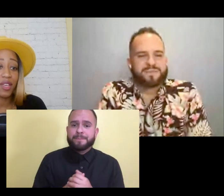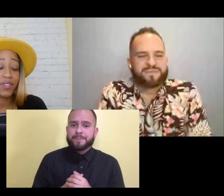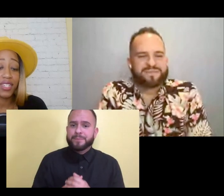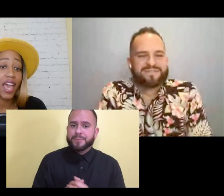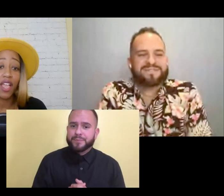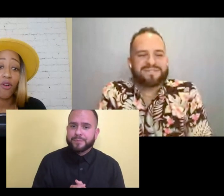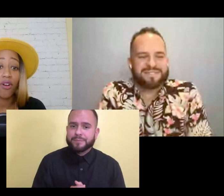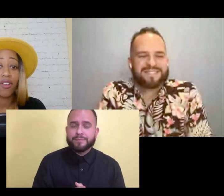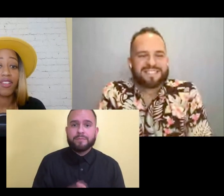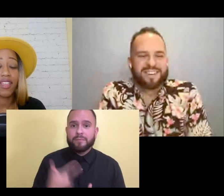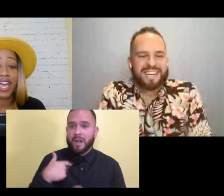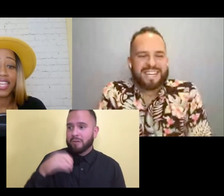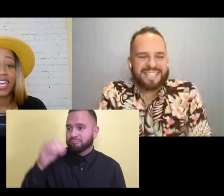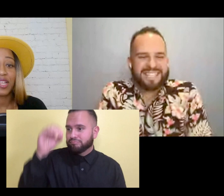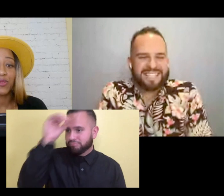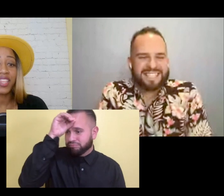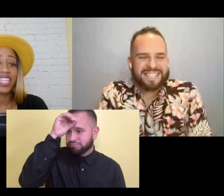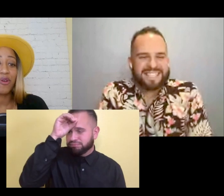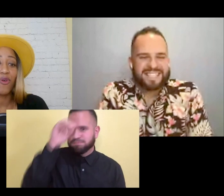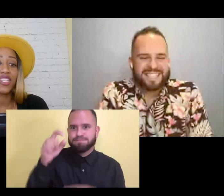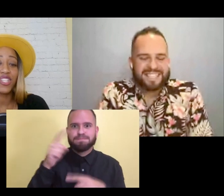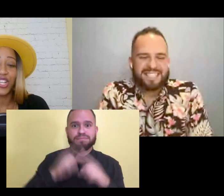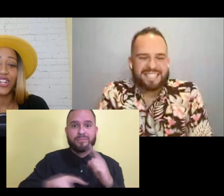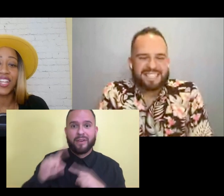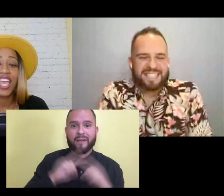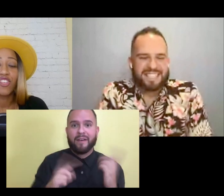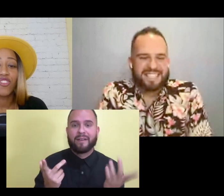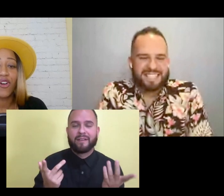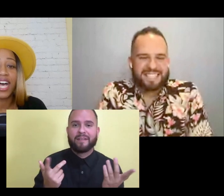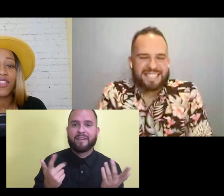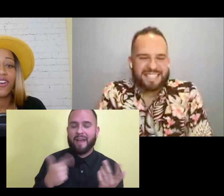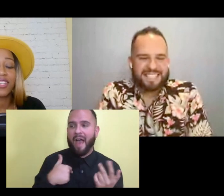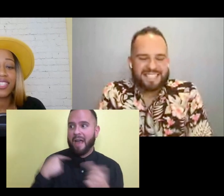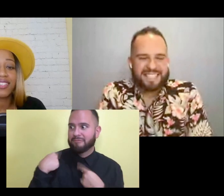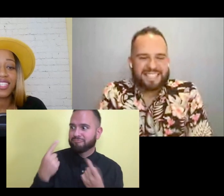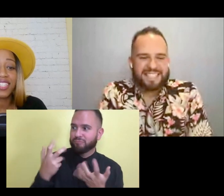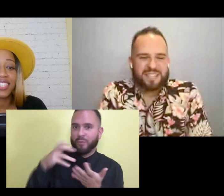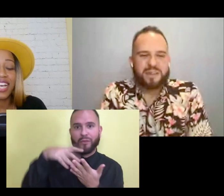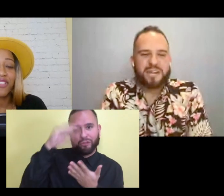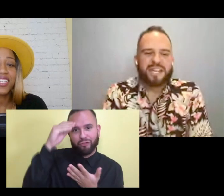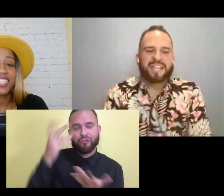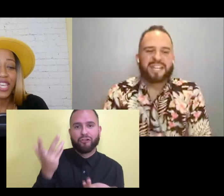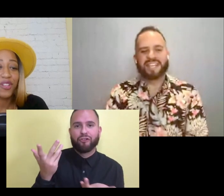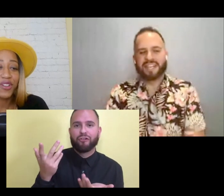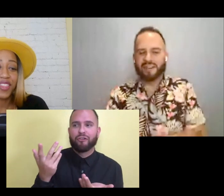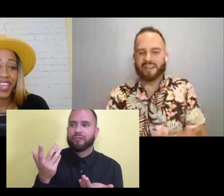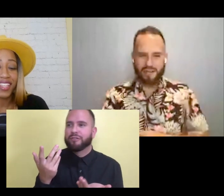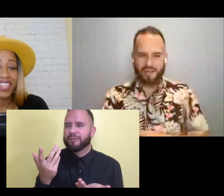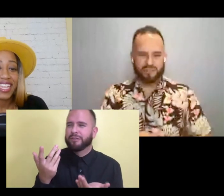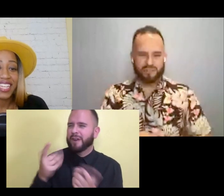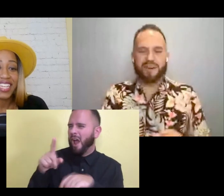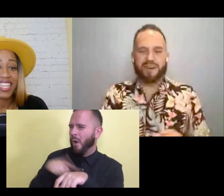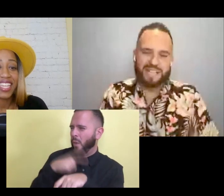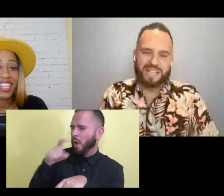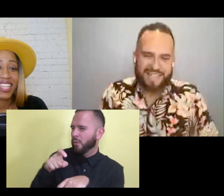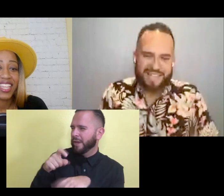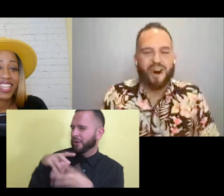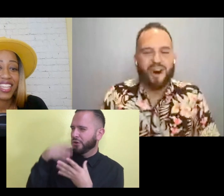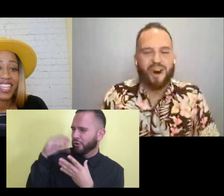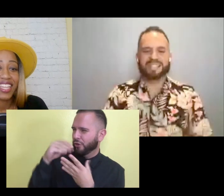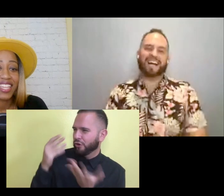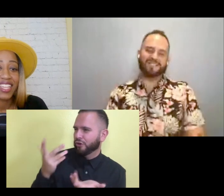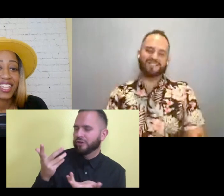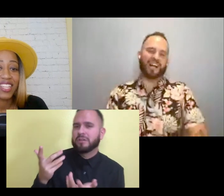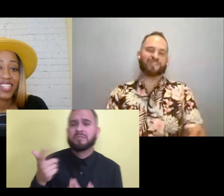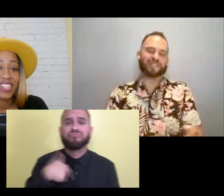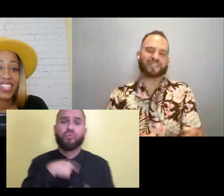sign language at all. Okay. It's one of the things I wanted to learn. Yeah. So how long did it take you to learn that? We can learn travel. Let's all